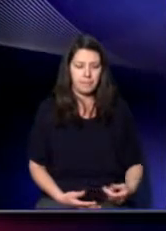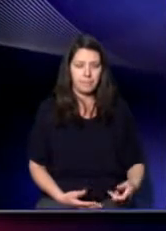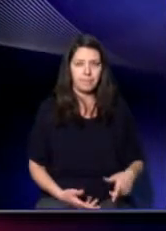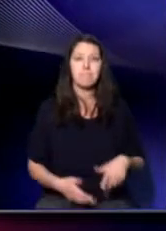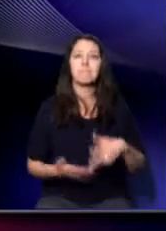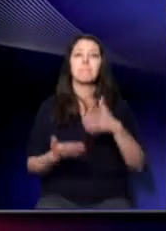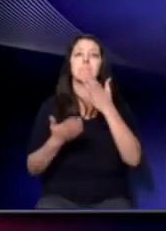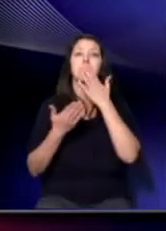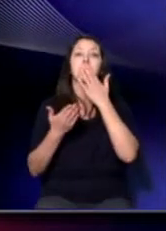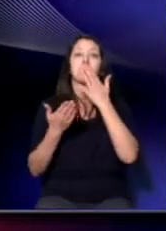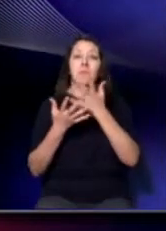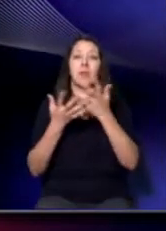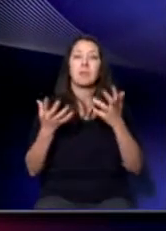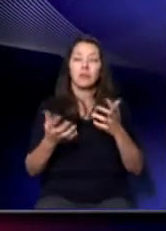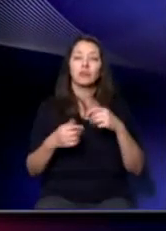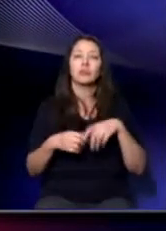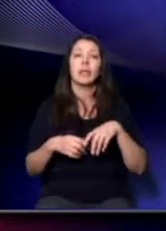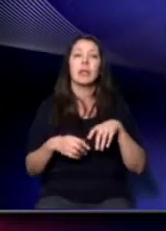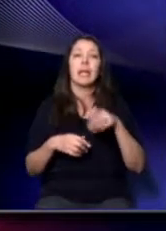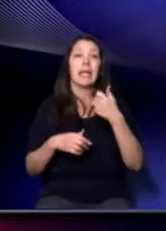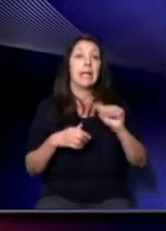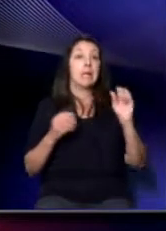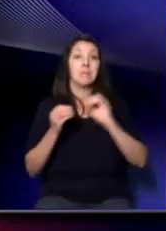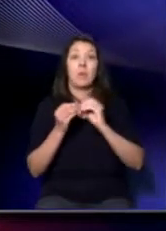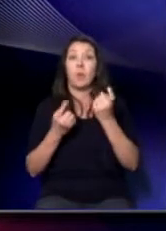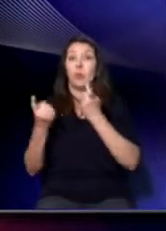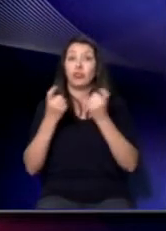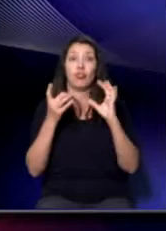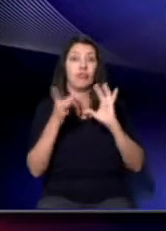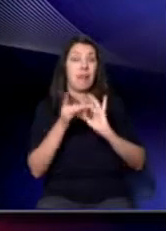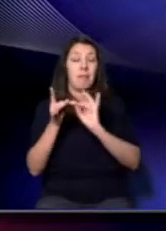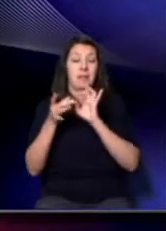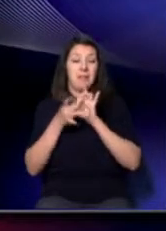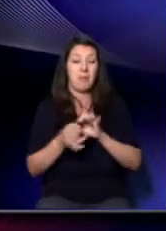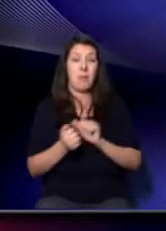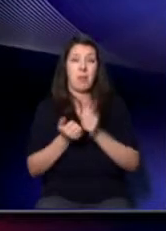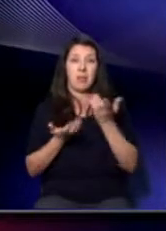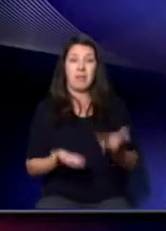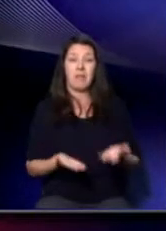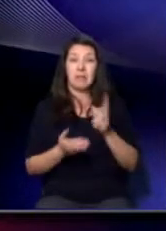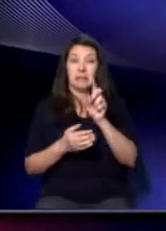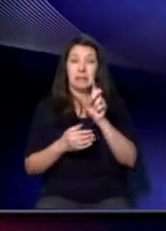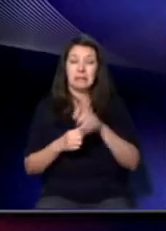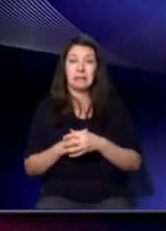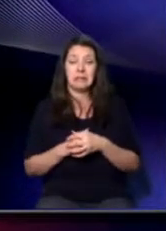Thank you very much. Any other questions or comments regarding the issue?